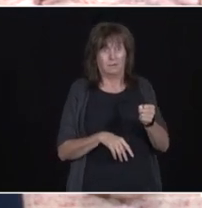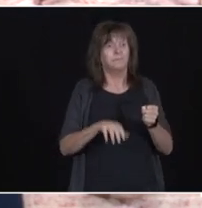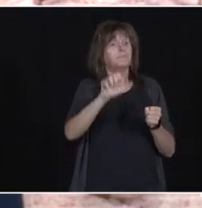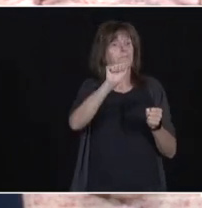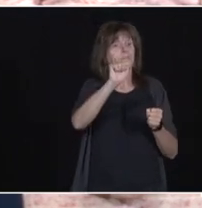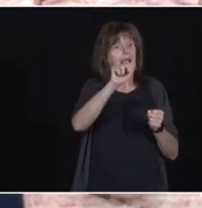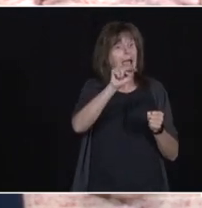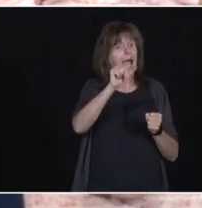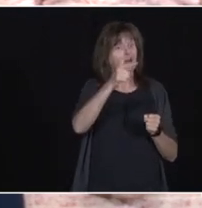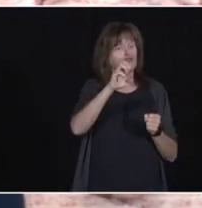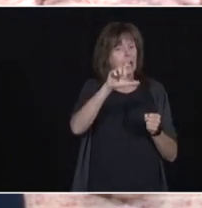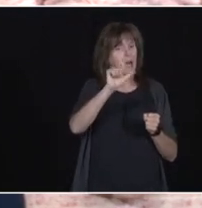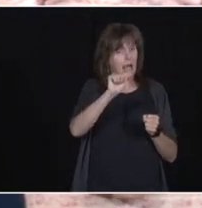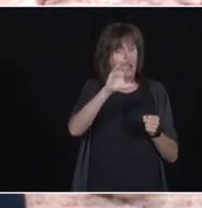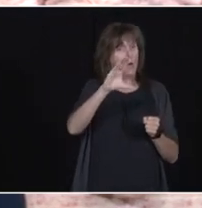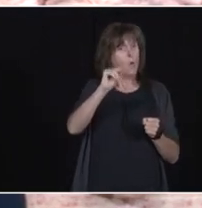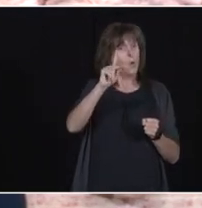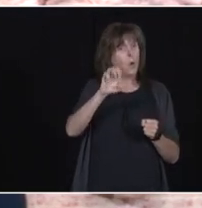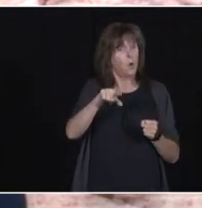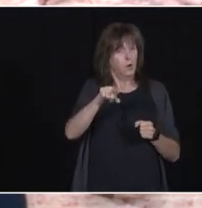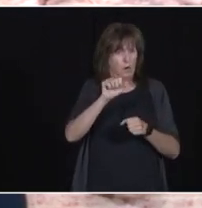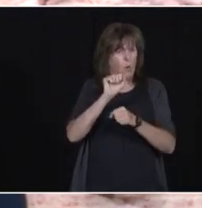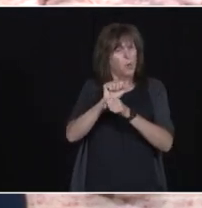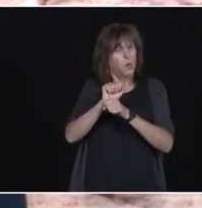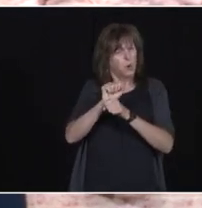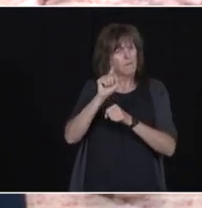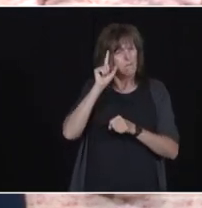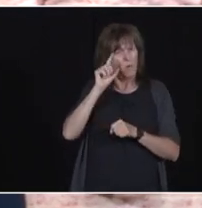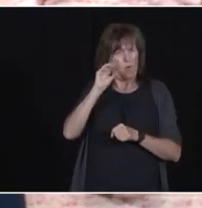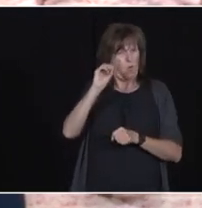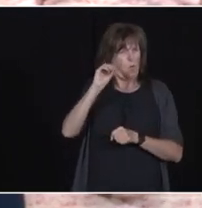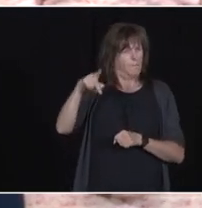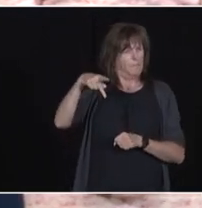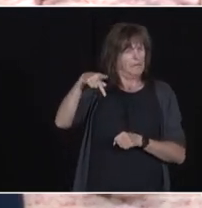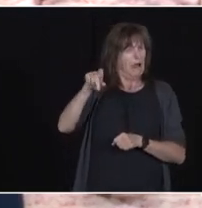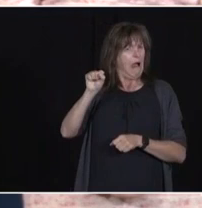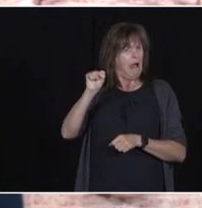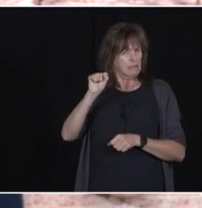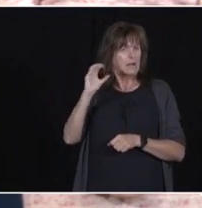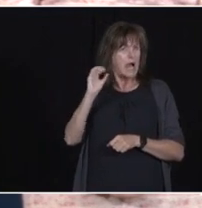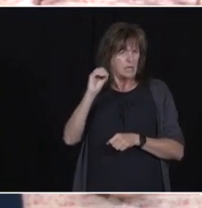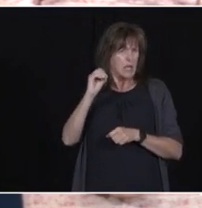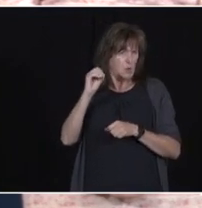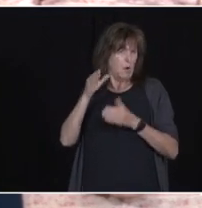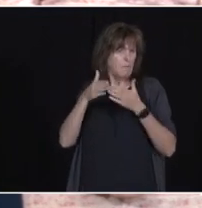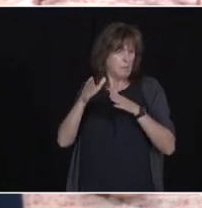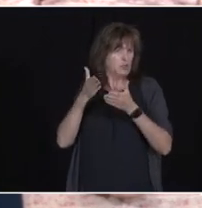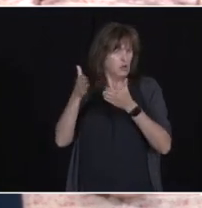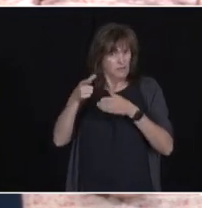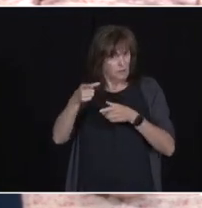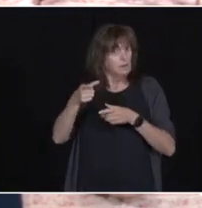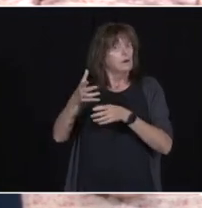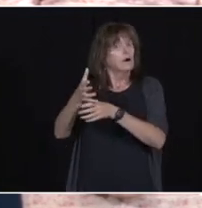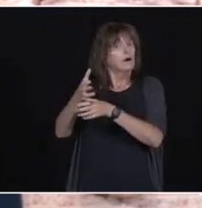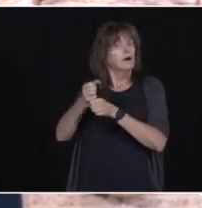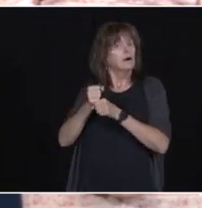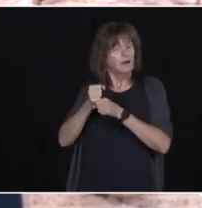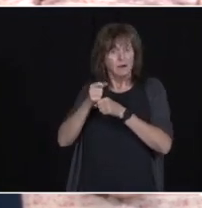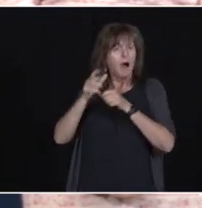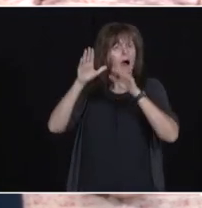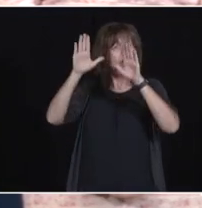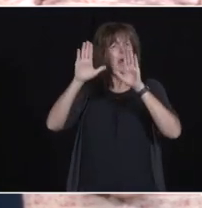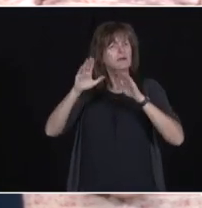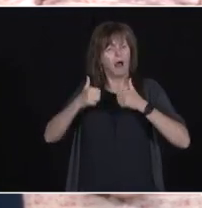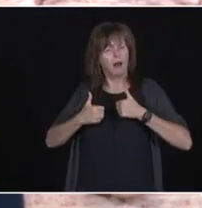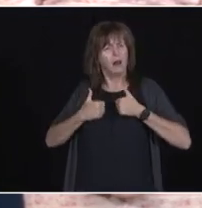Ontario Public Service and a recipient of the Public Sector Excellence Lifetime Achievement Award from the Canadian Public Sector